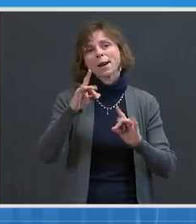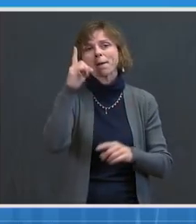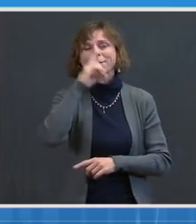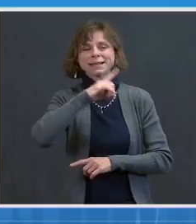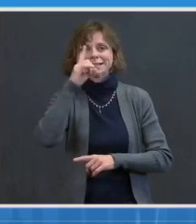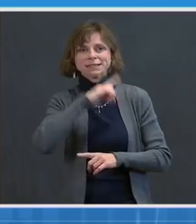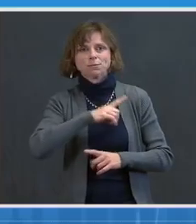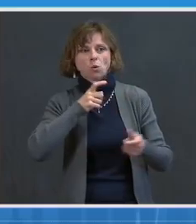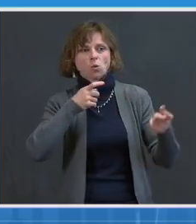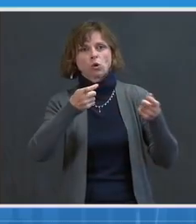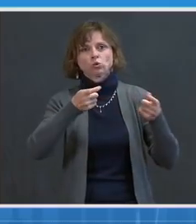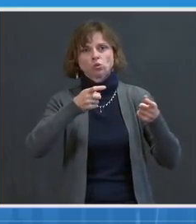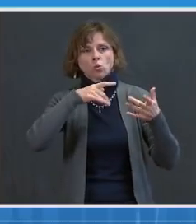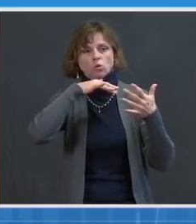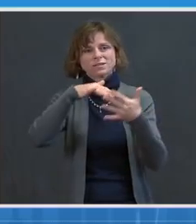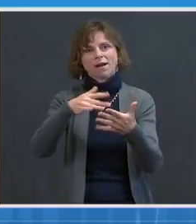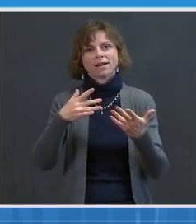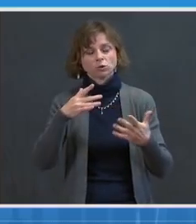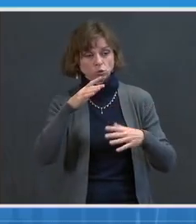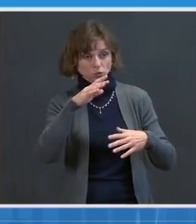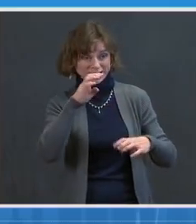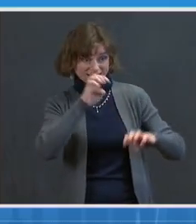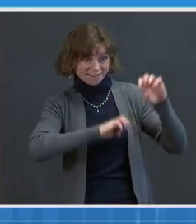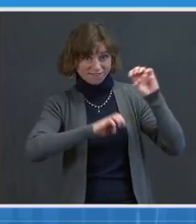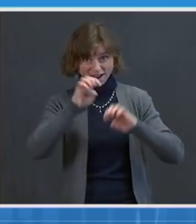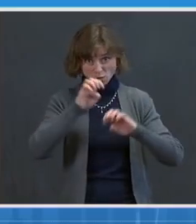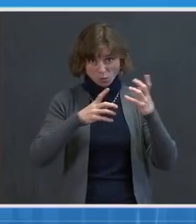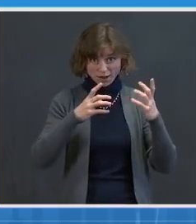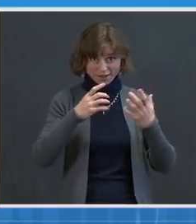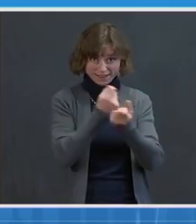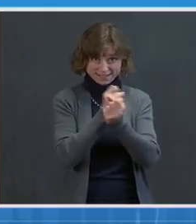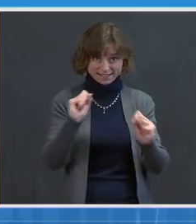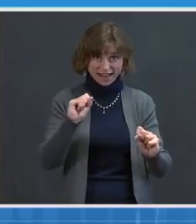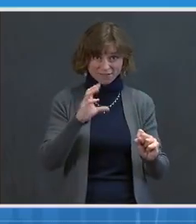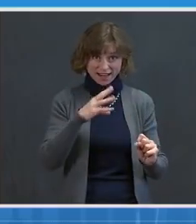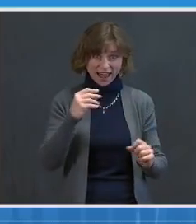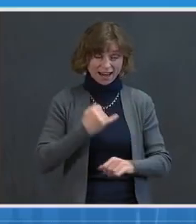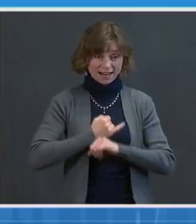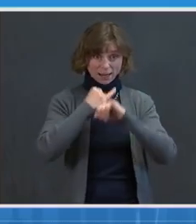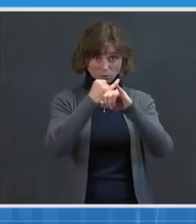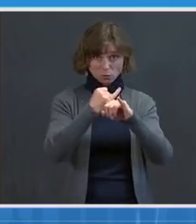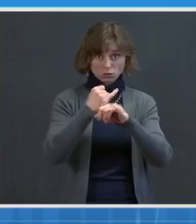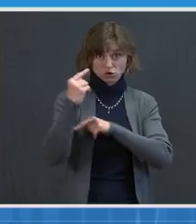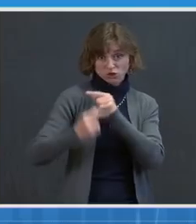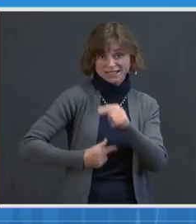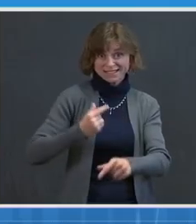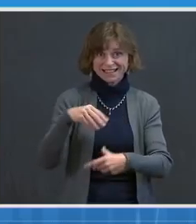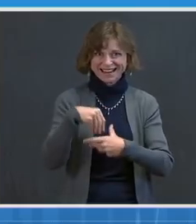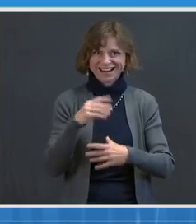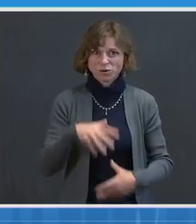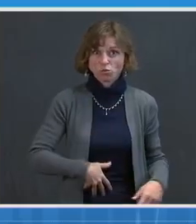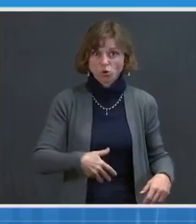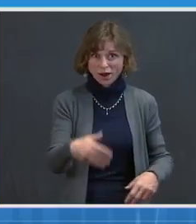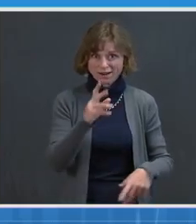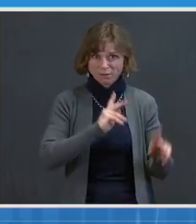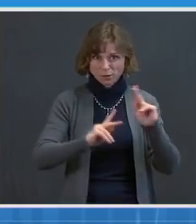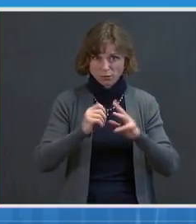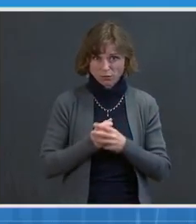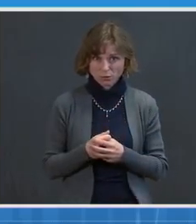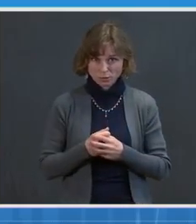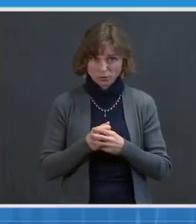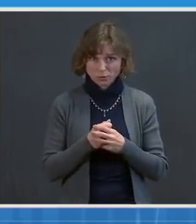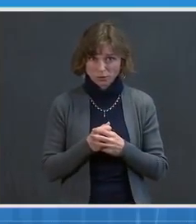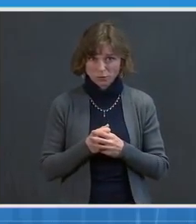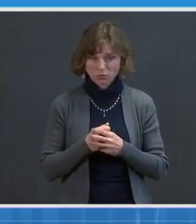ago, to evaluate safety and immunogenicity in pregnant individuals. Also, as I mentioned in a